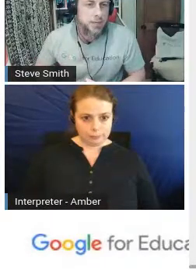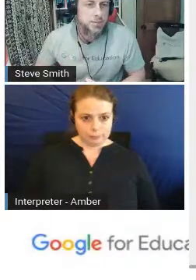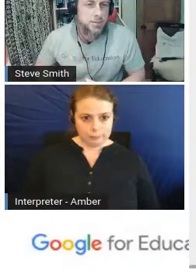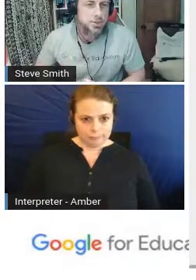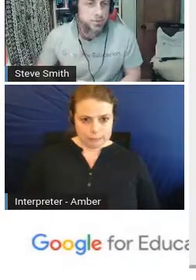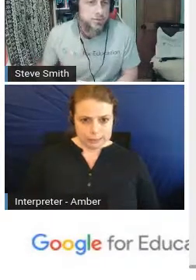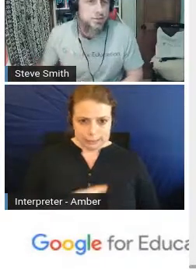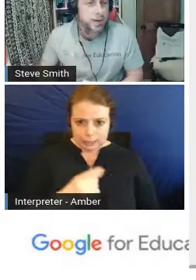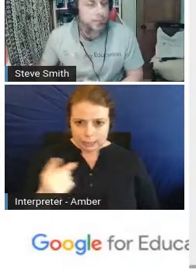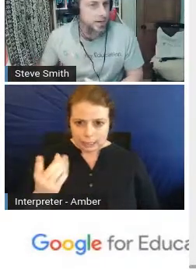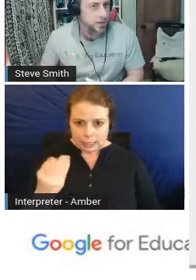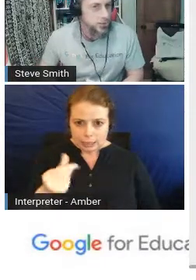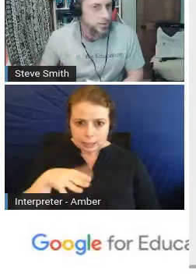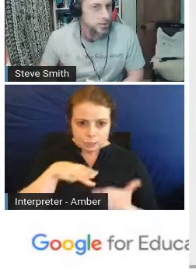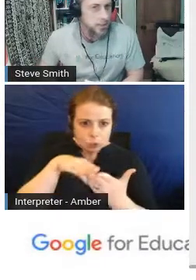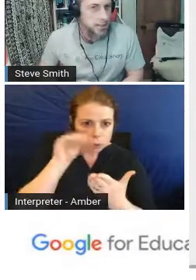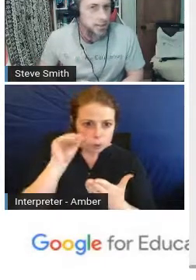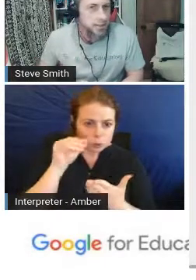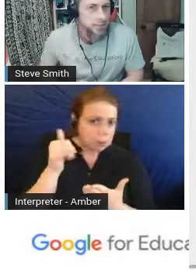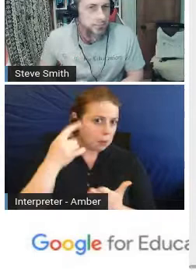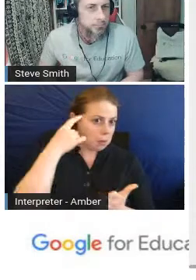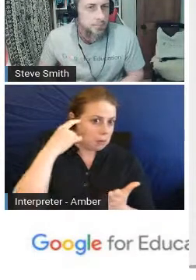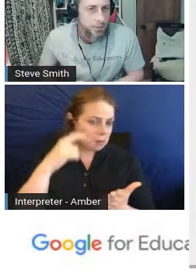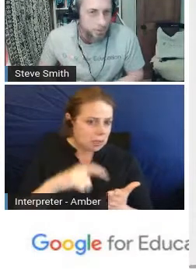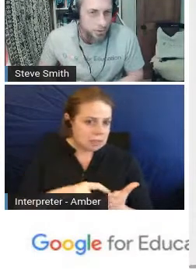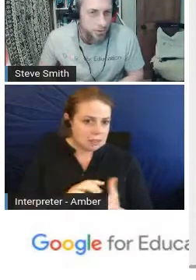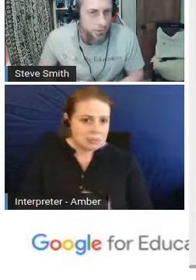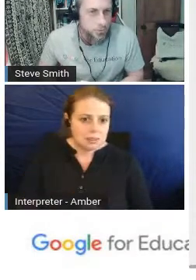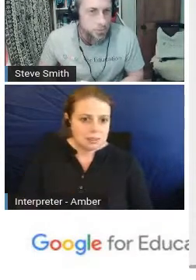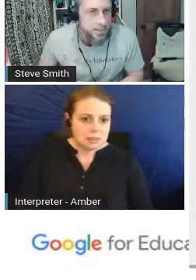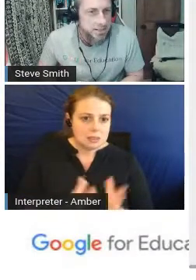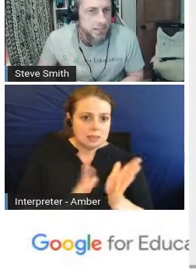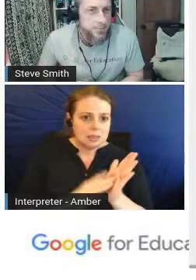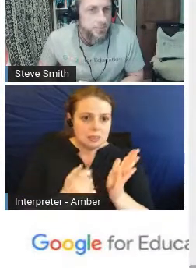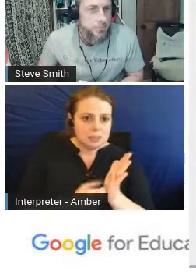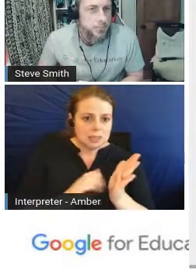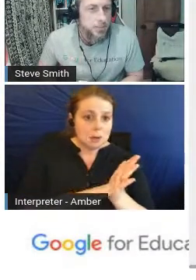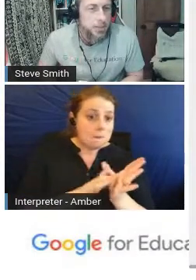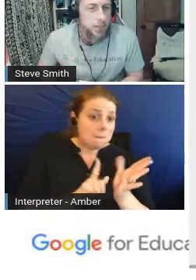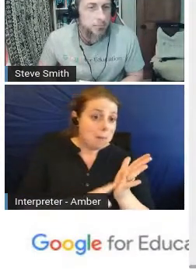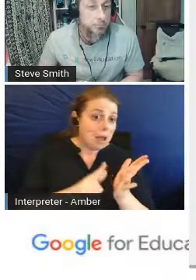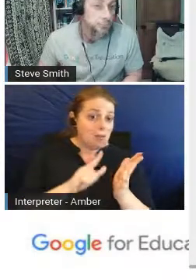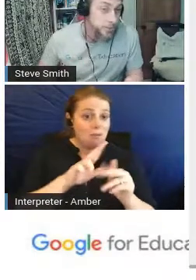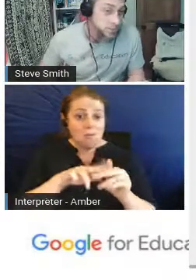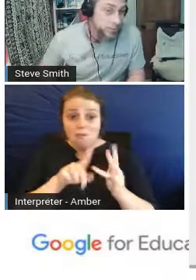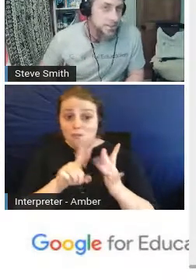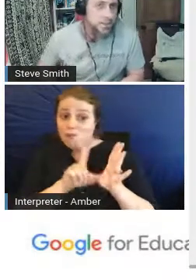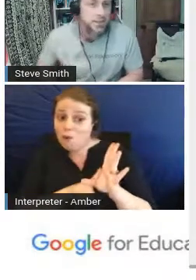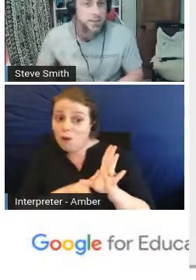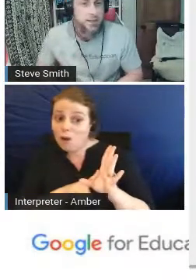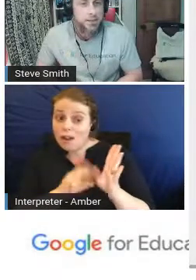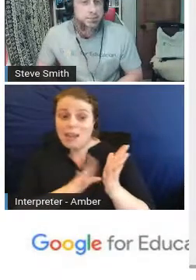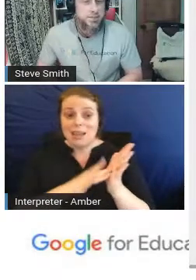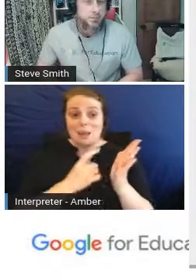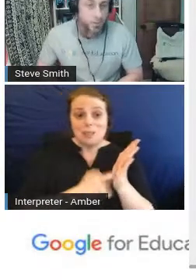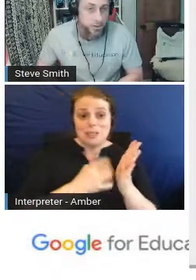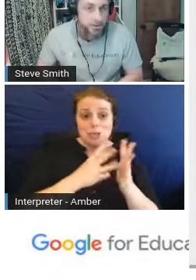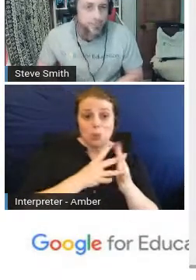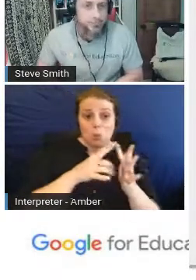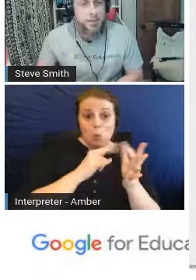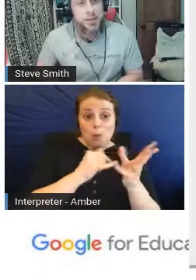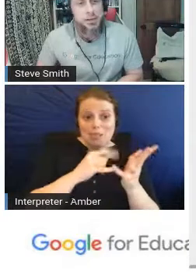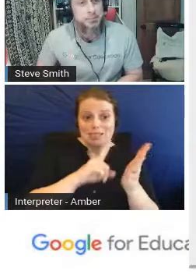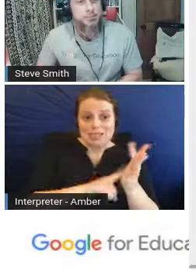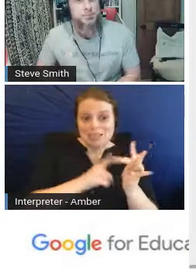some students you may recognize. Mr. Malfoy, Mr. Weasley, Miss Weasley, Mr.